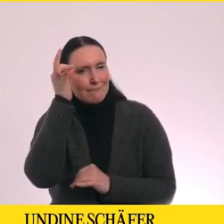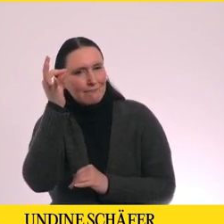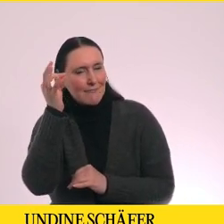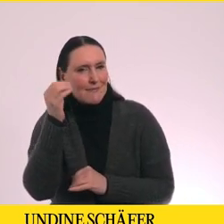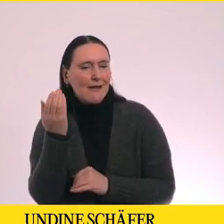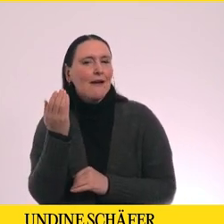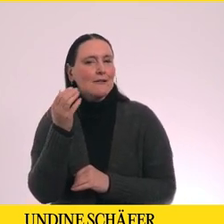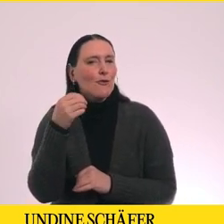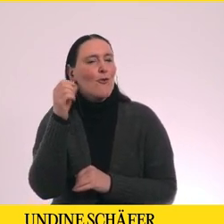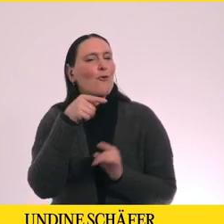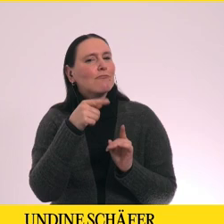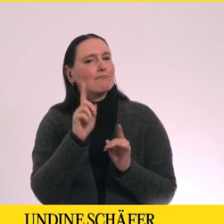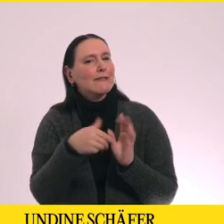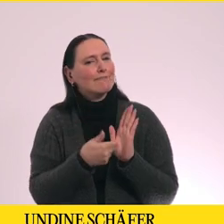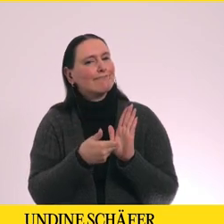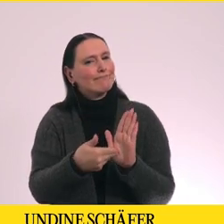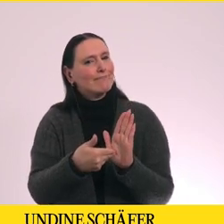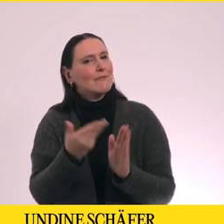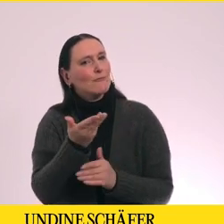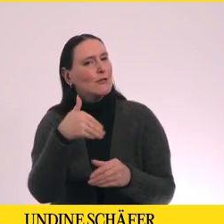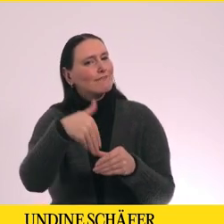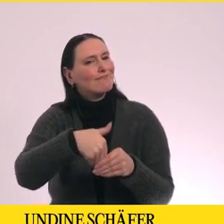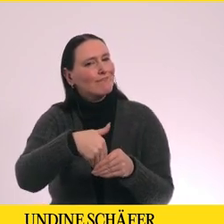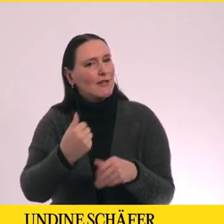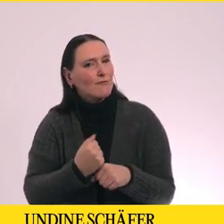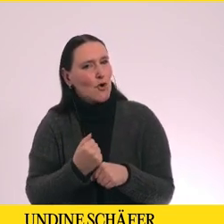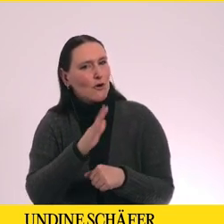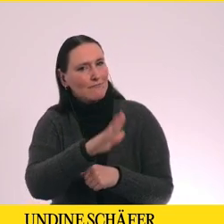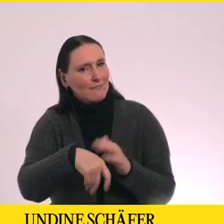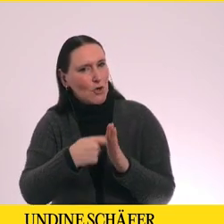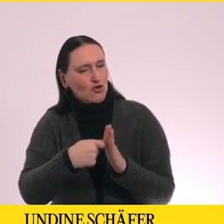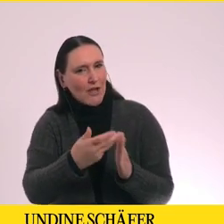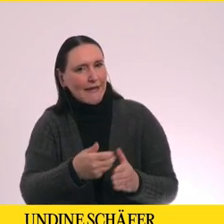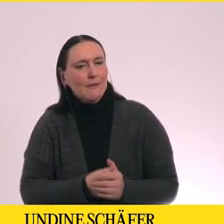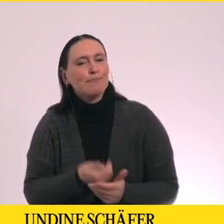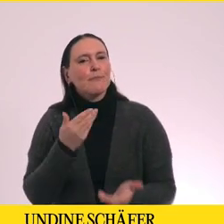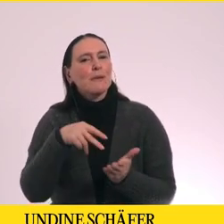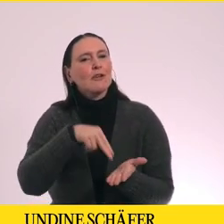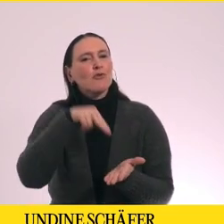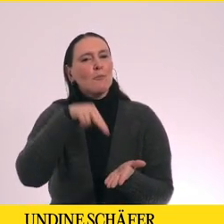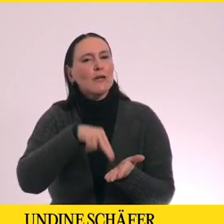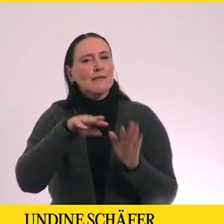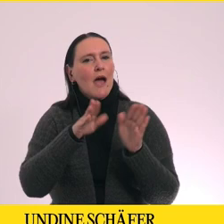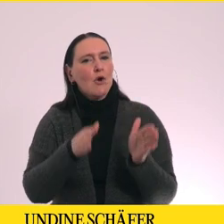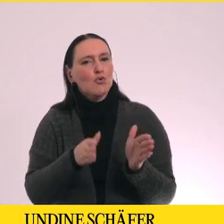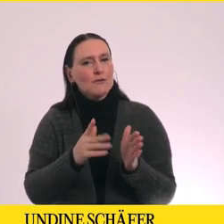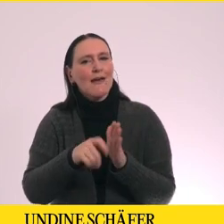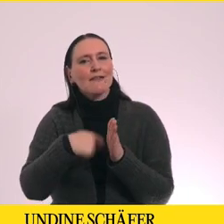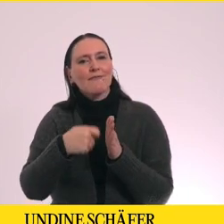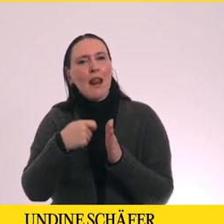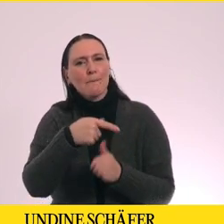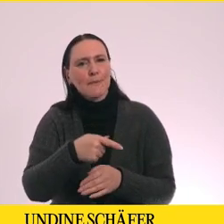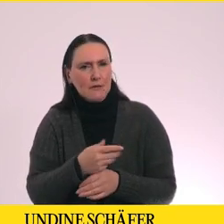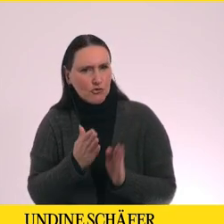working. So if we could go to the Trampoline House film, we're just going to show you 5 minutes